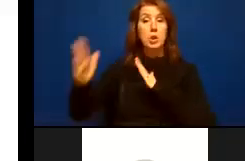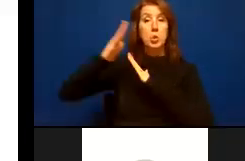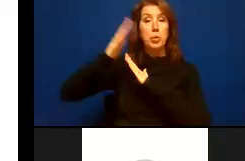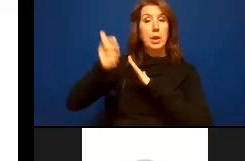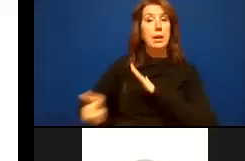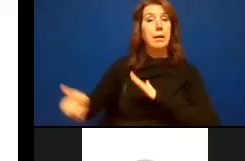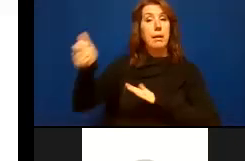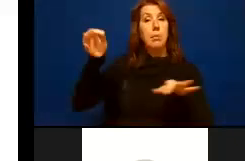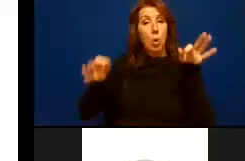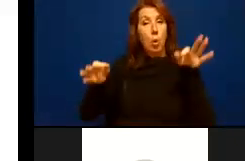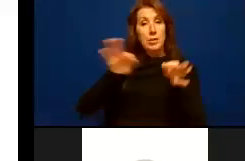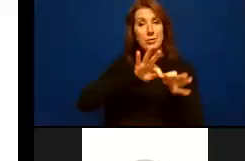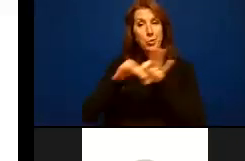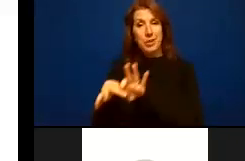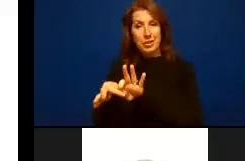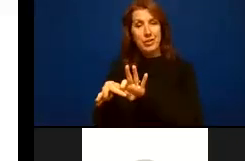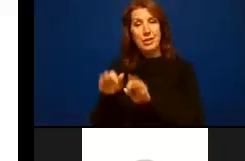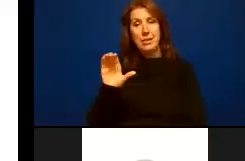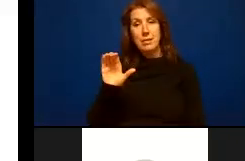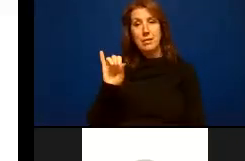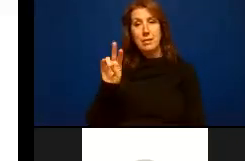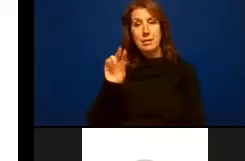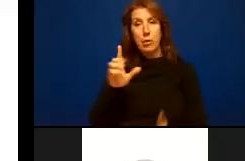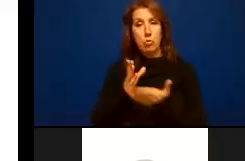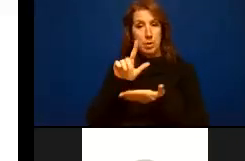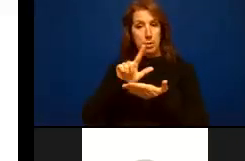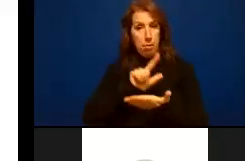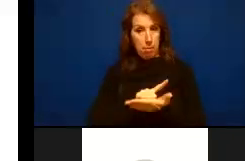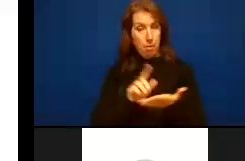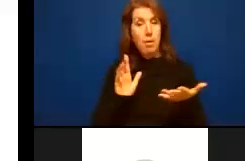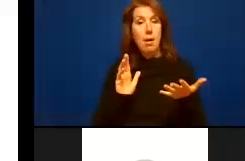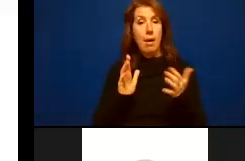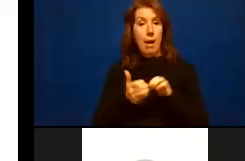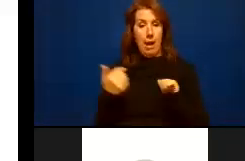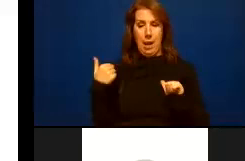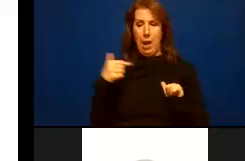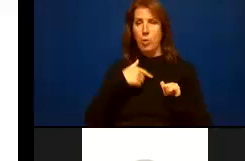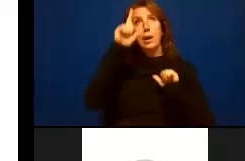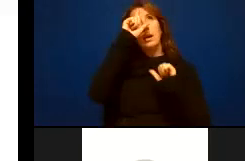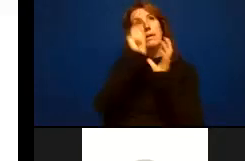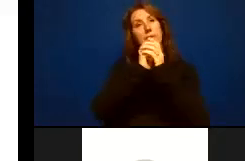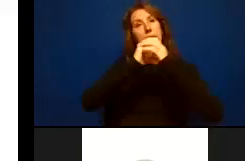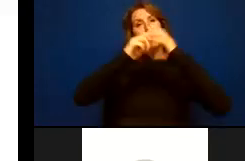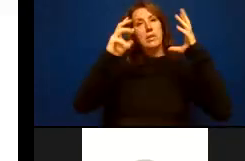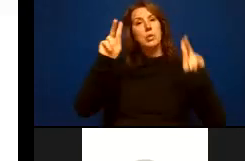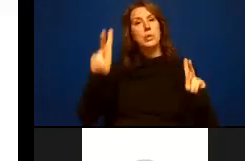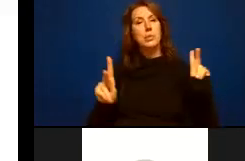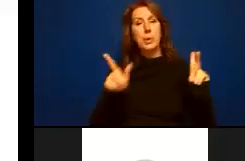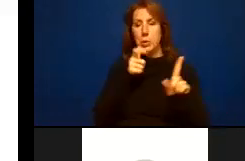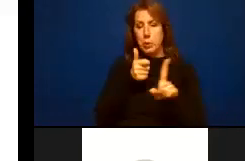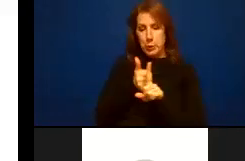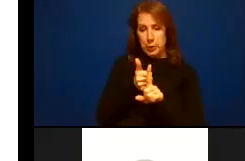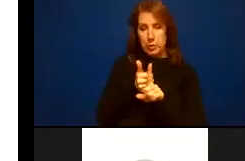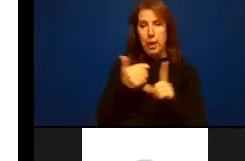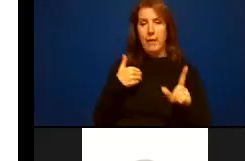that civil rights law. And, you know, I think how we have always thought about people who are people with